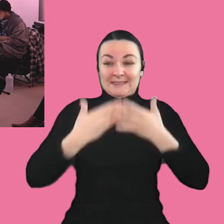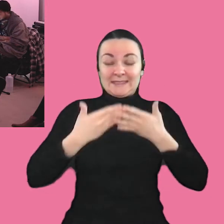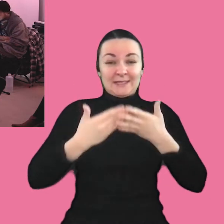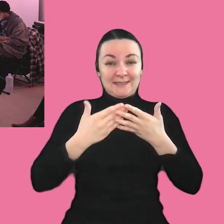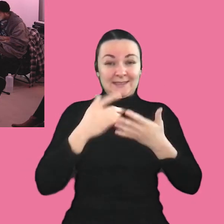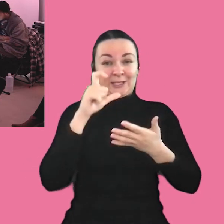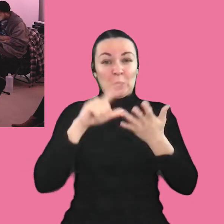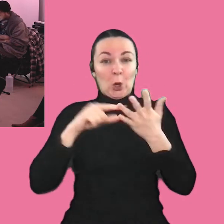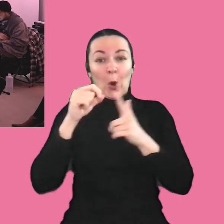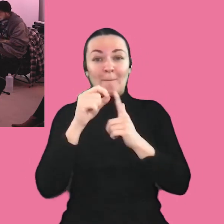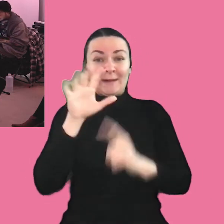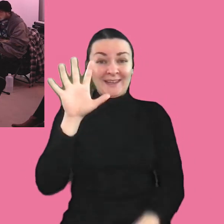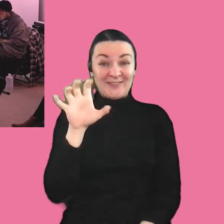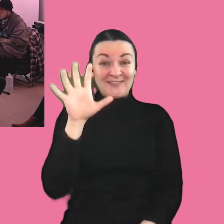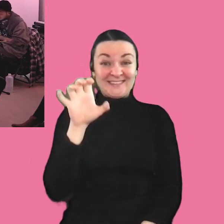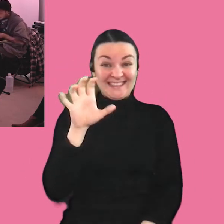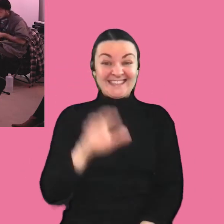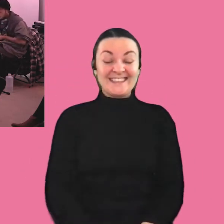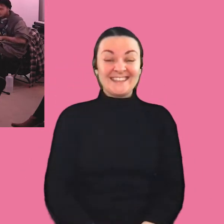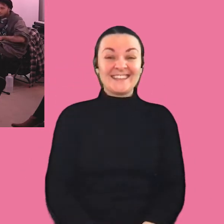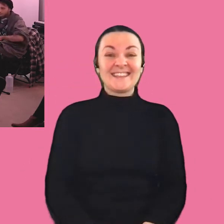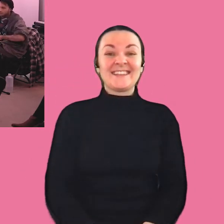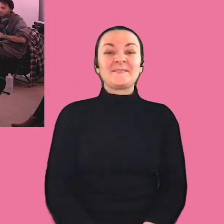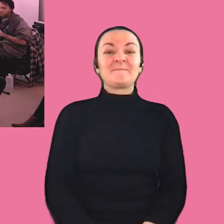studying was COP15